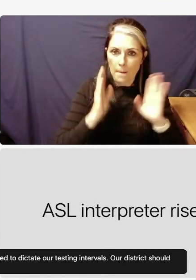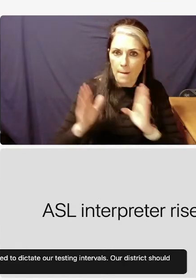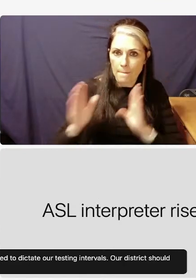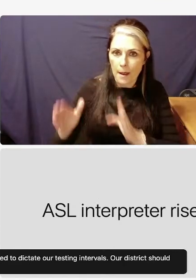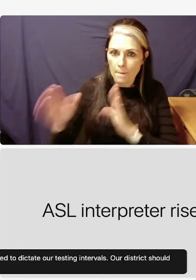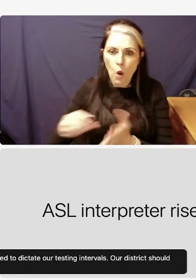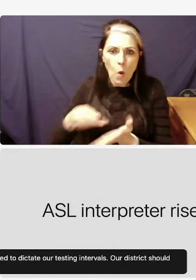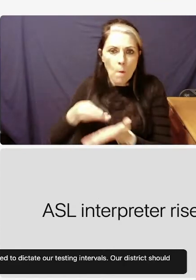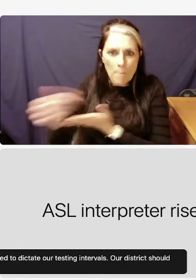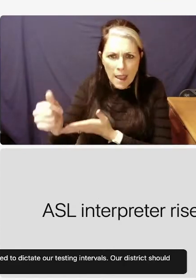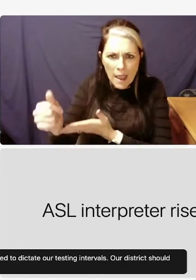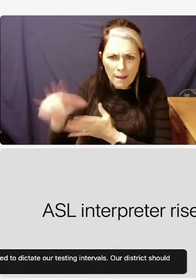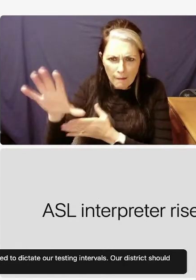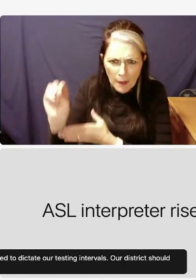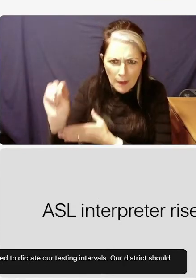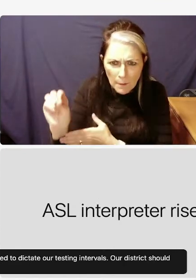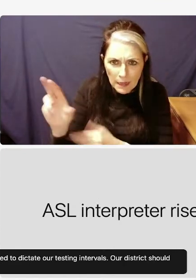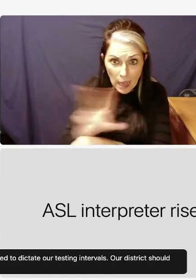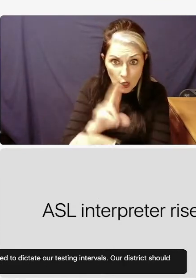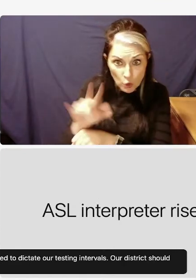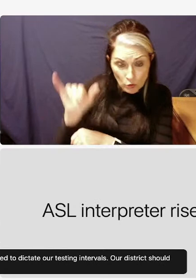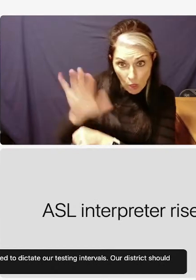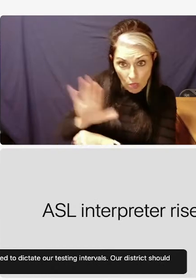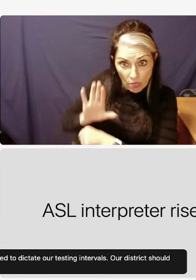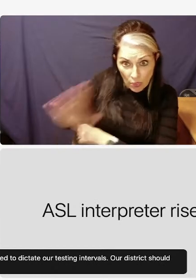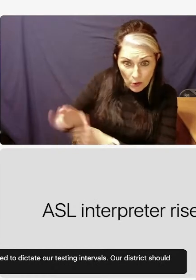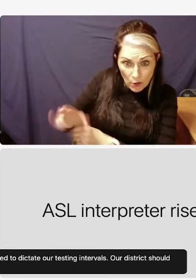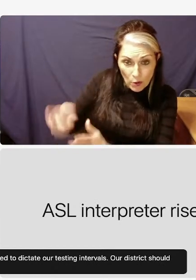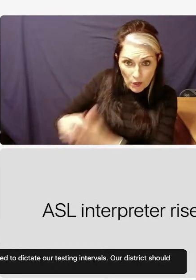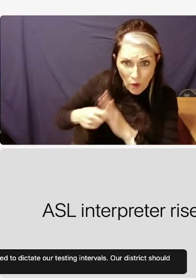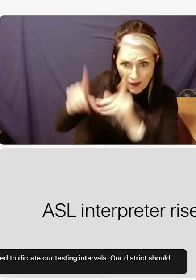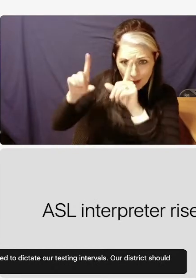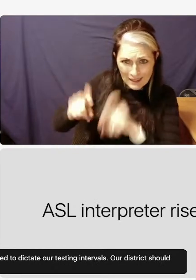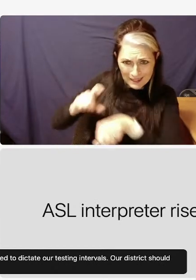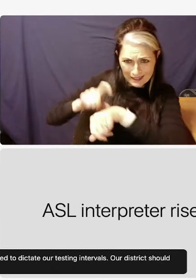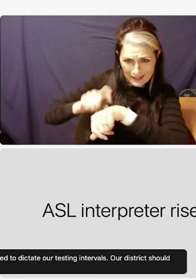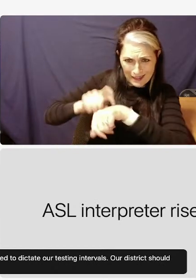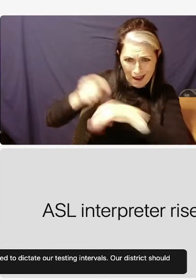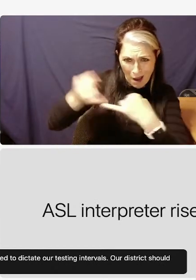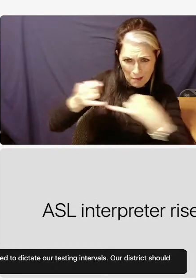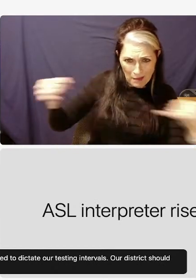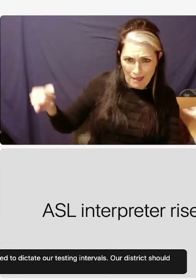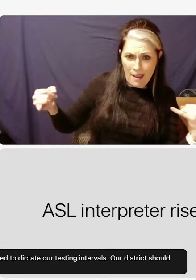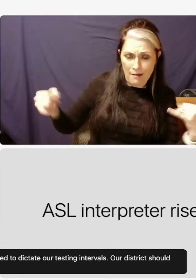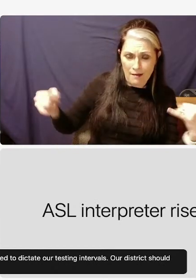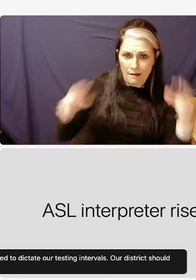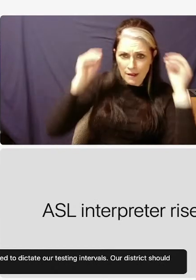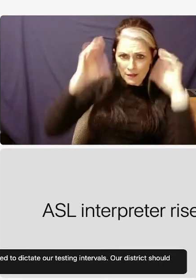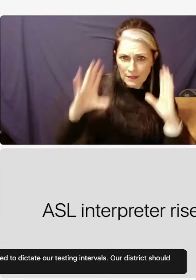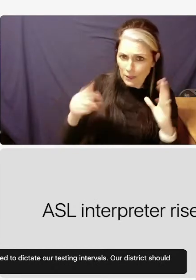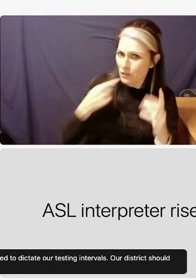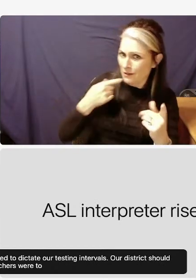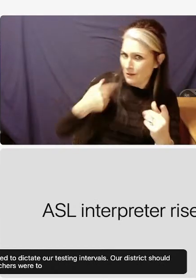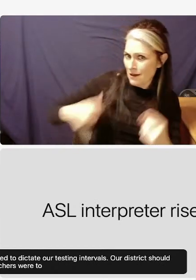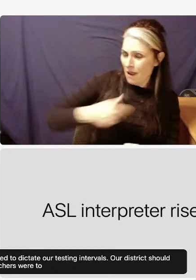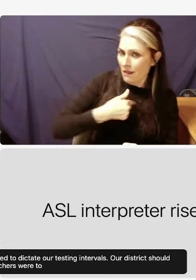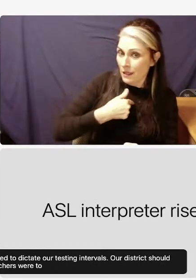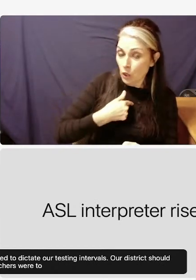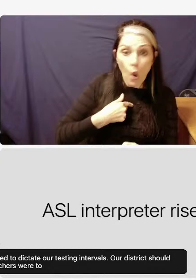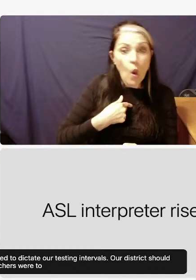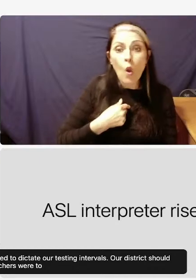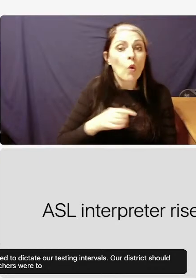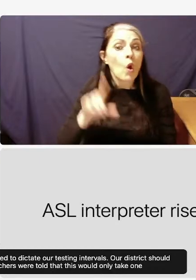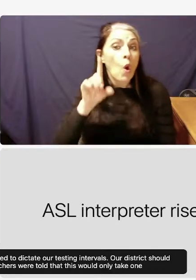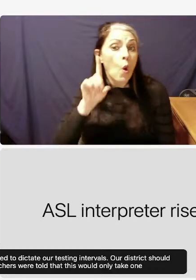company and then using their required testing timeline the teachers were told that this would only take one